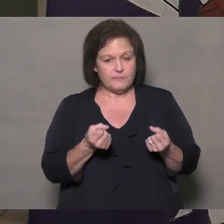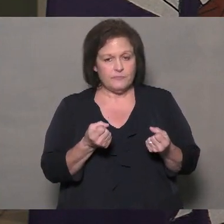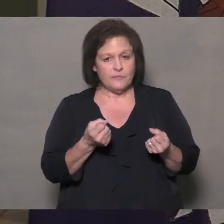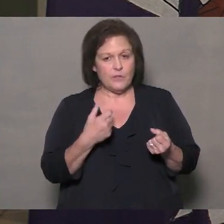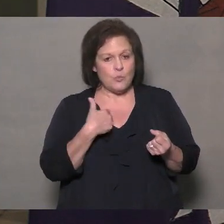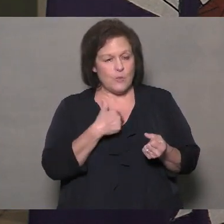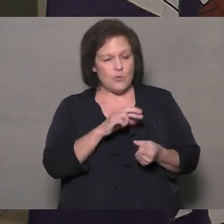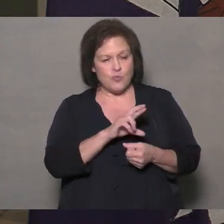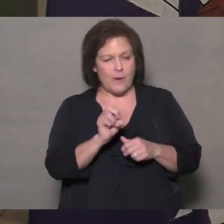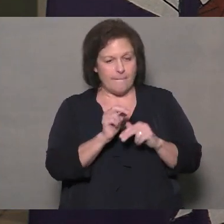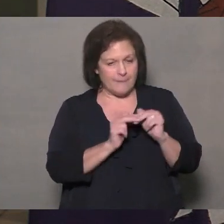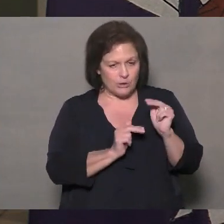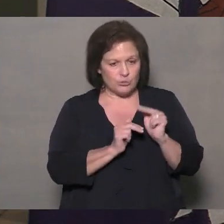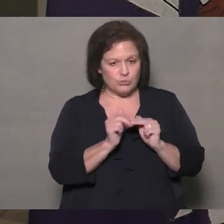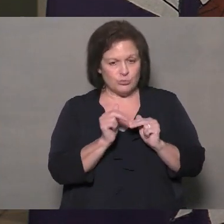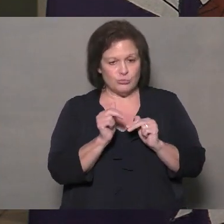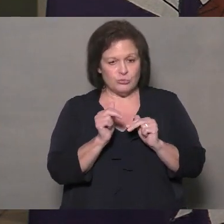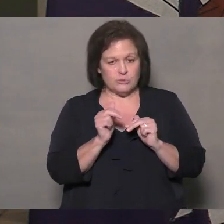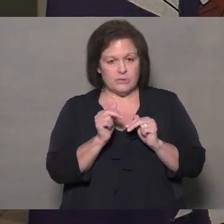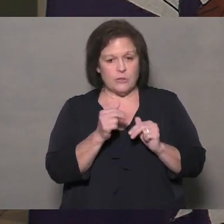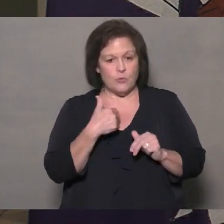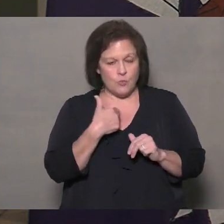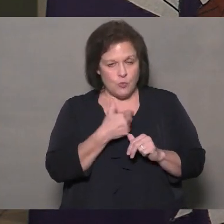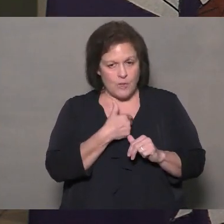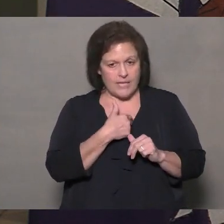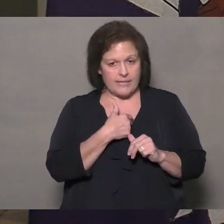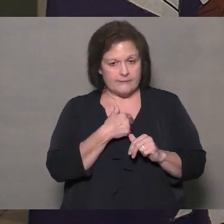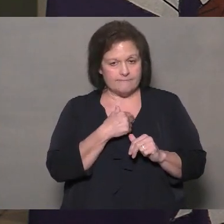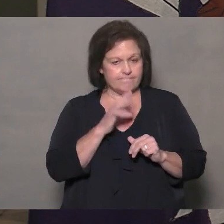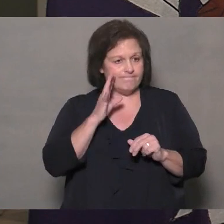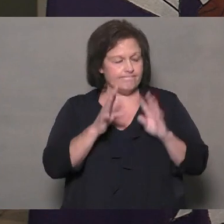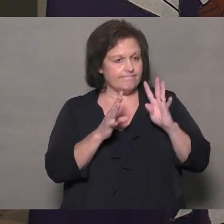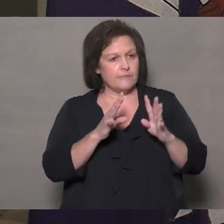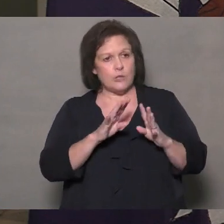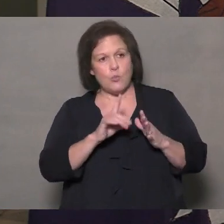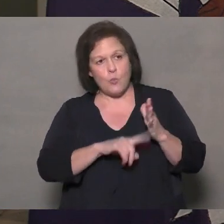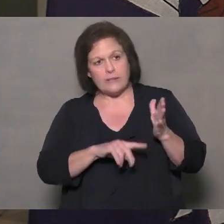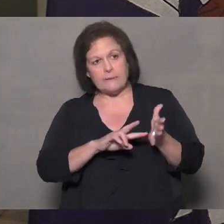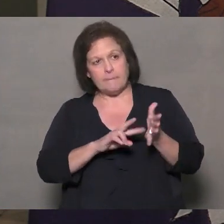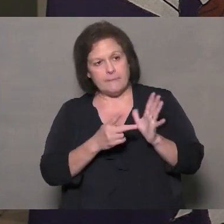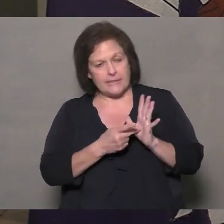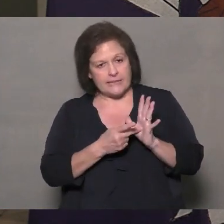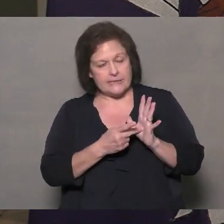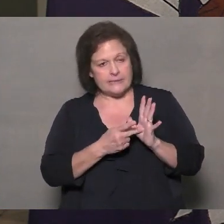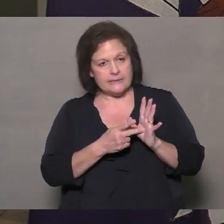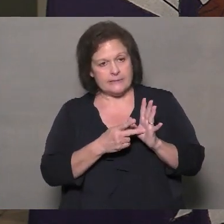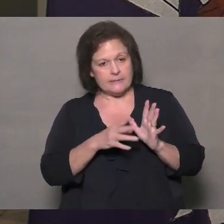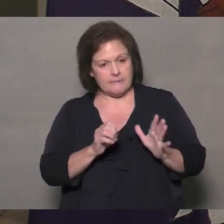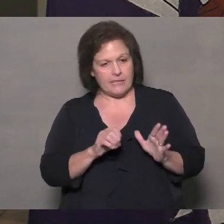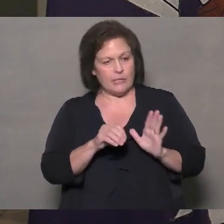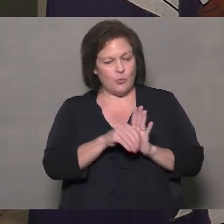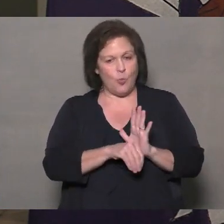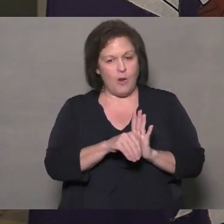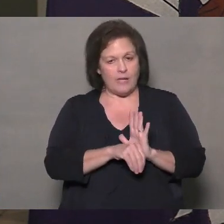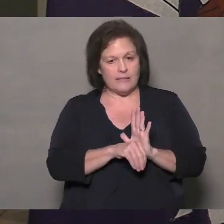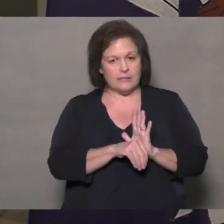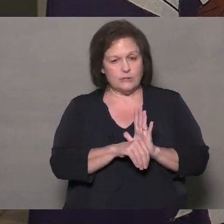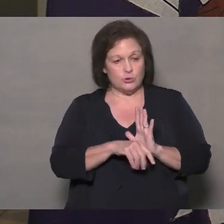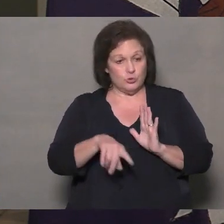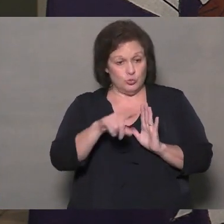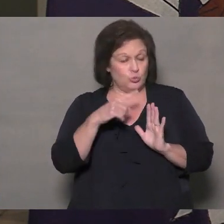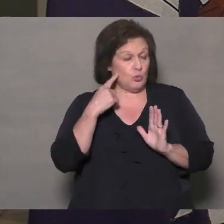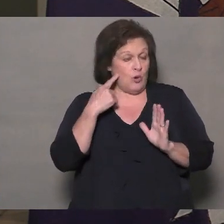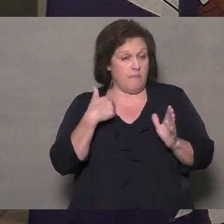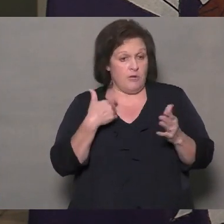we rebuild, and we redefine what it means to be New Orleans. You've heard